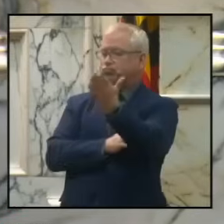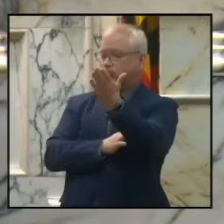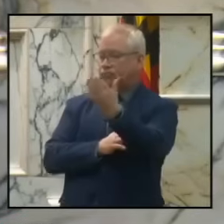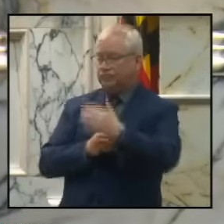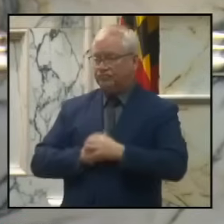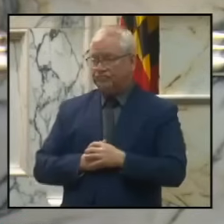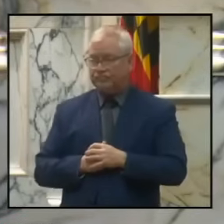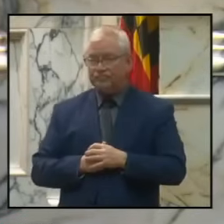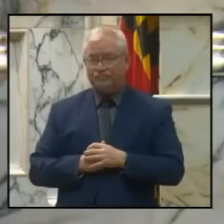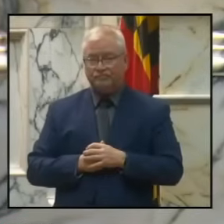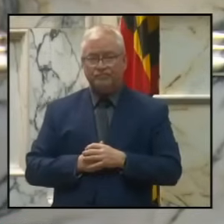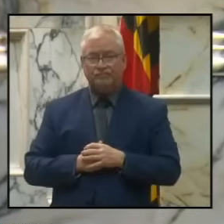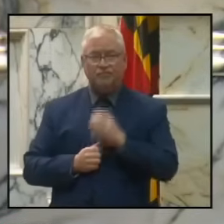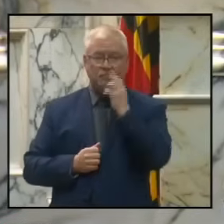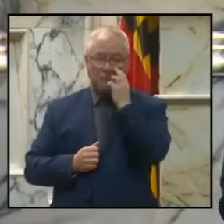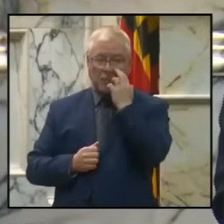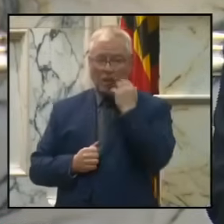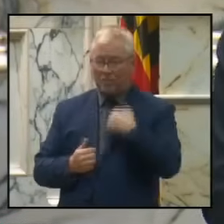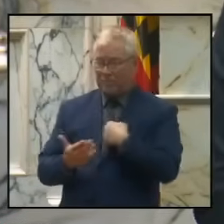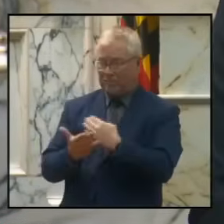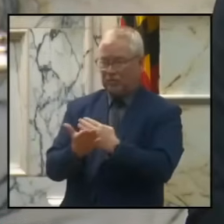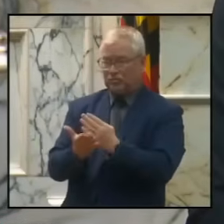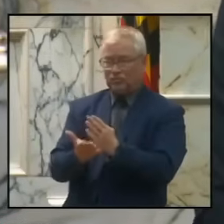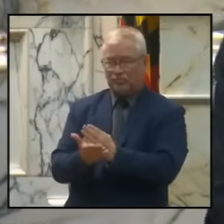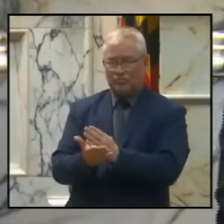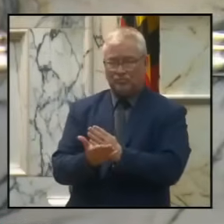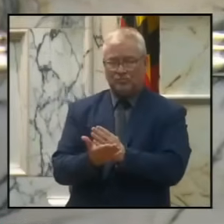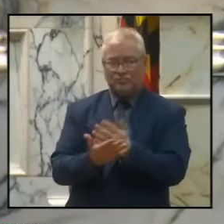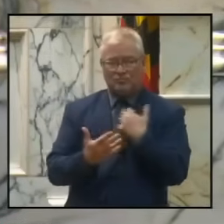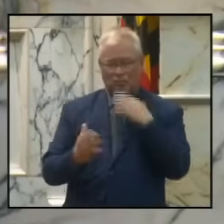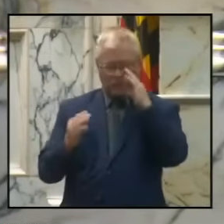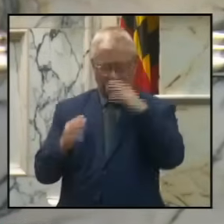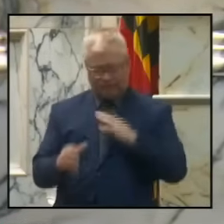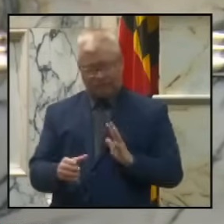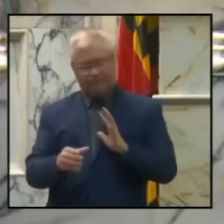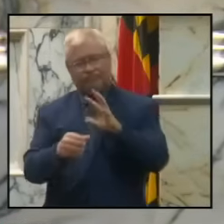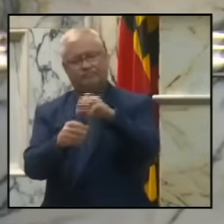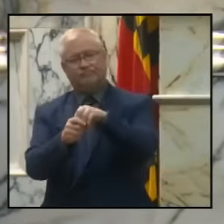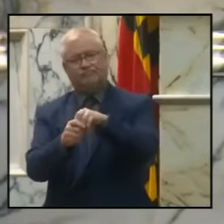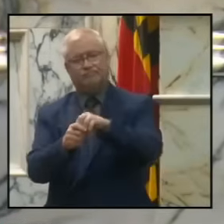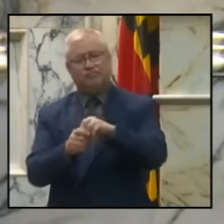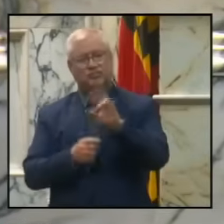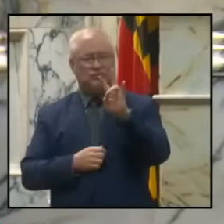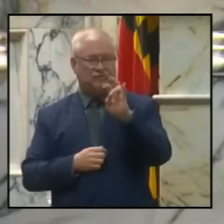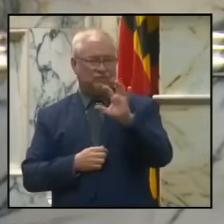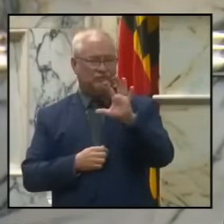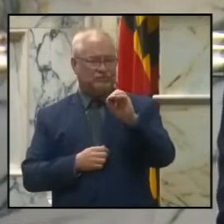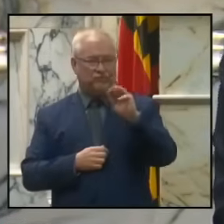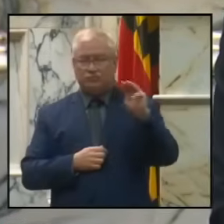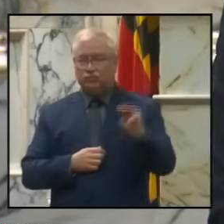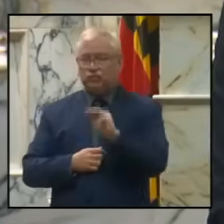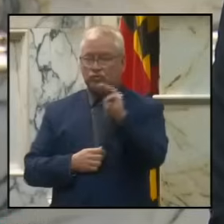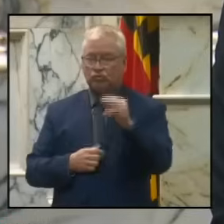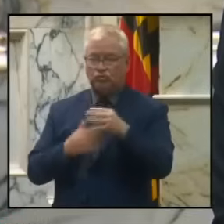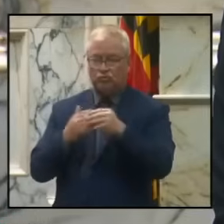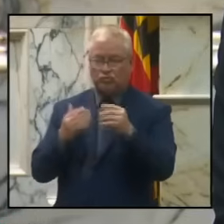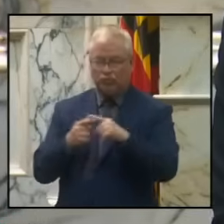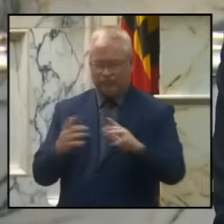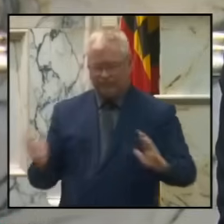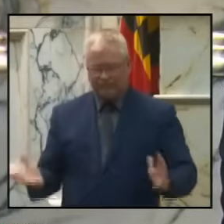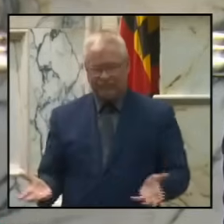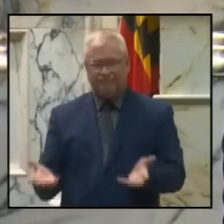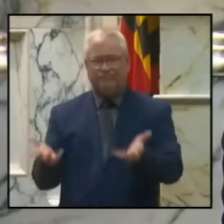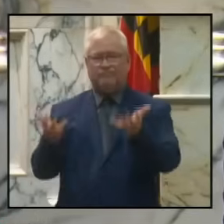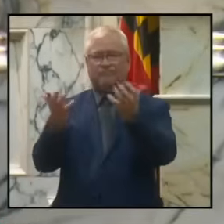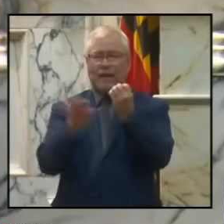Our budget proposal includes more than $750 million to boost economic competitiveness